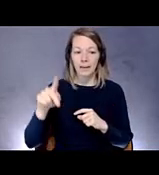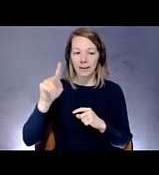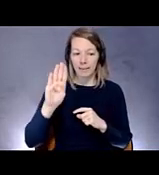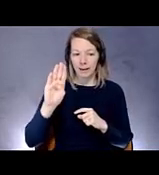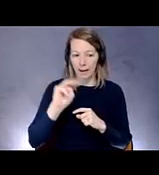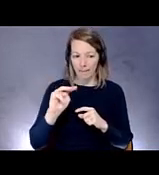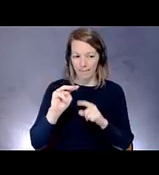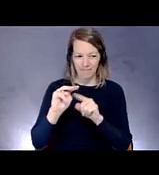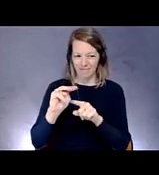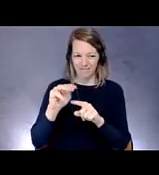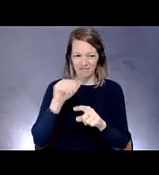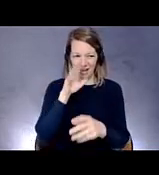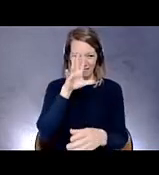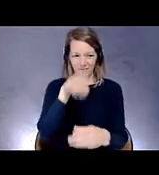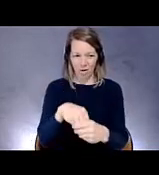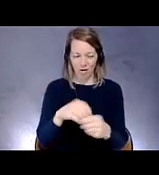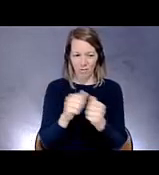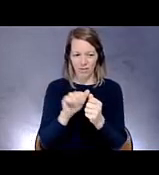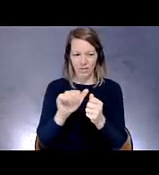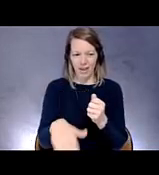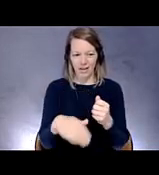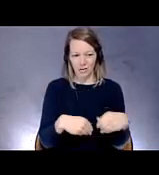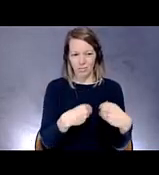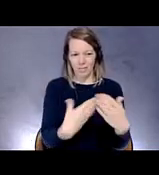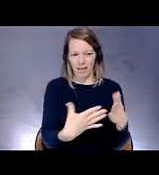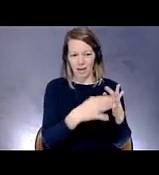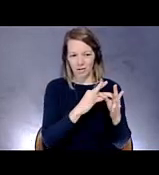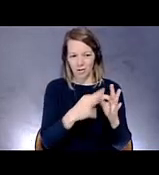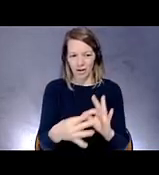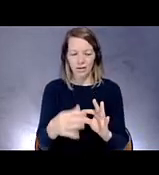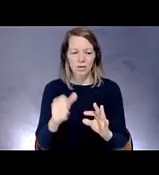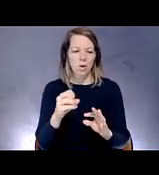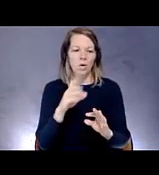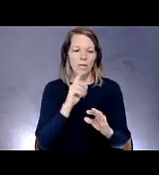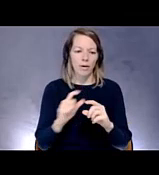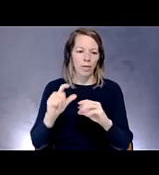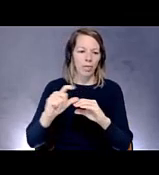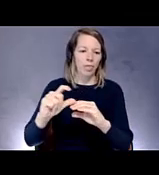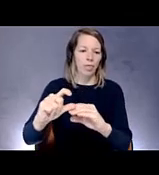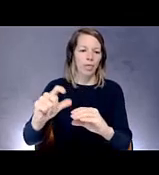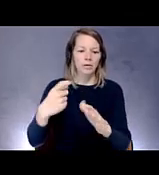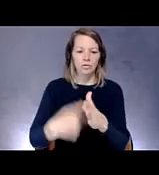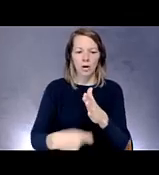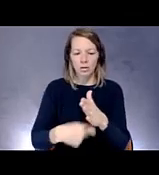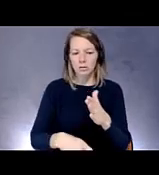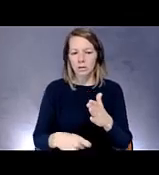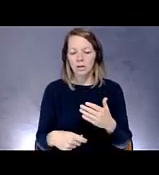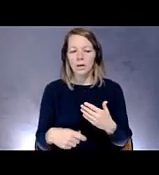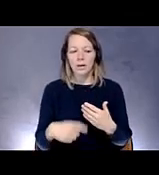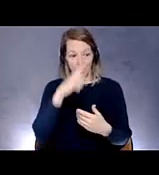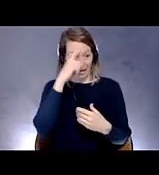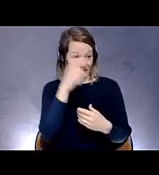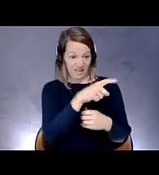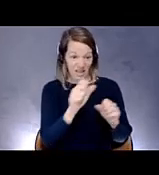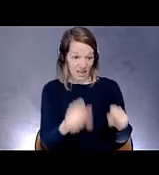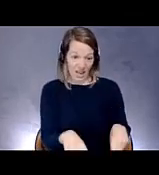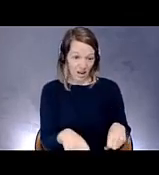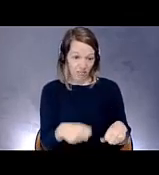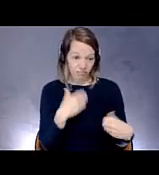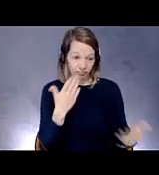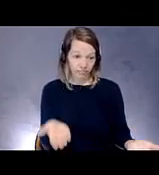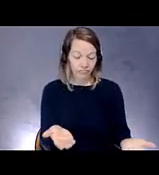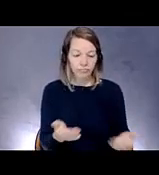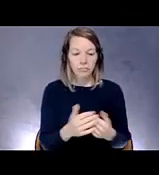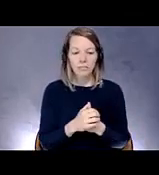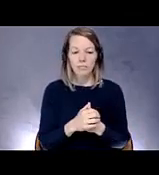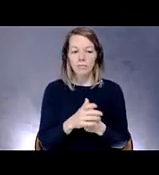any role in the supply chain, so they're marking up drugs. They're doing spread pricing because they can. Who's